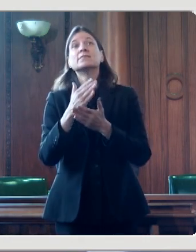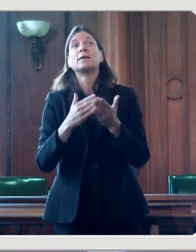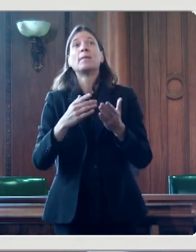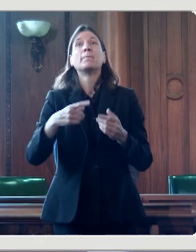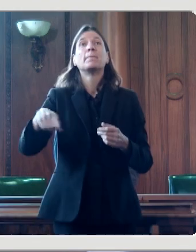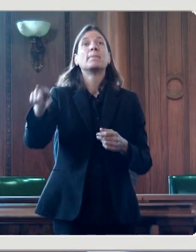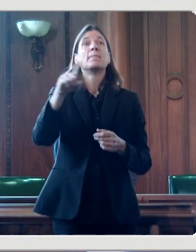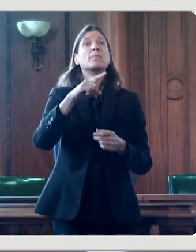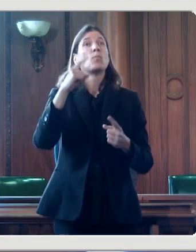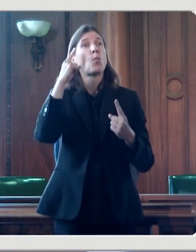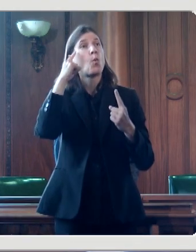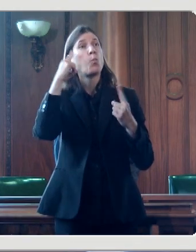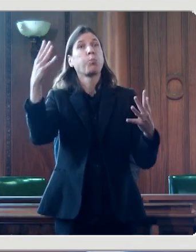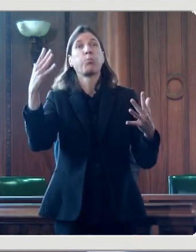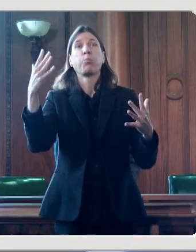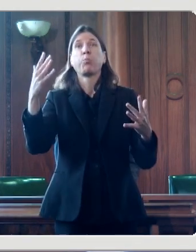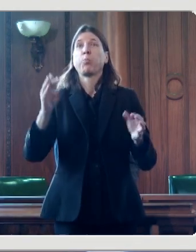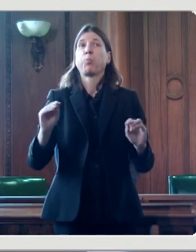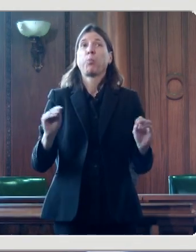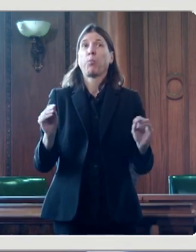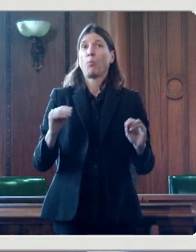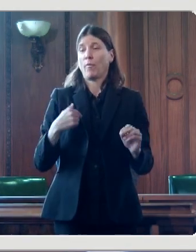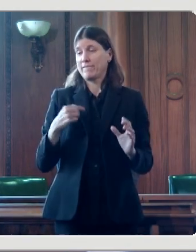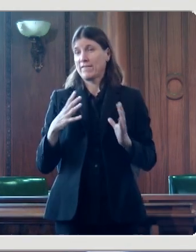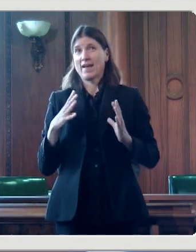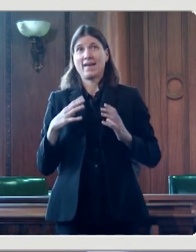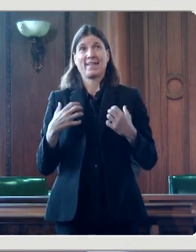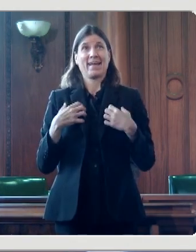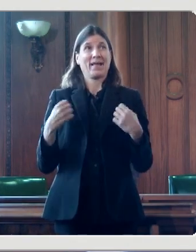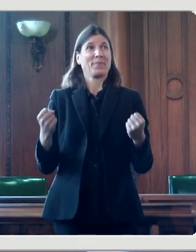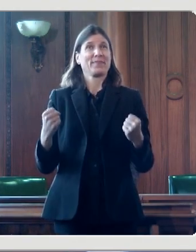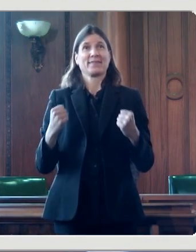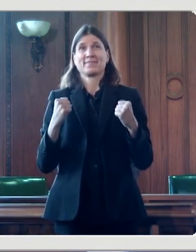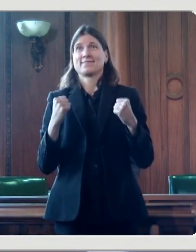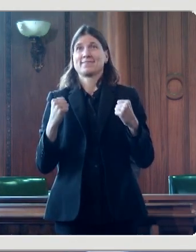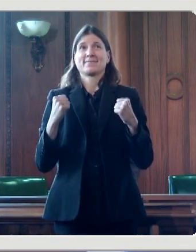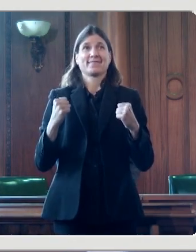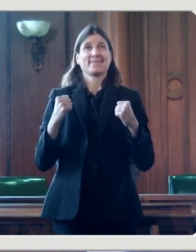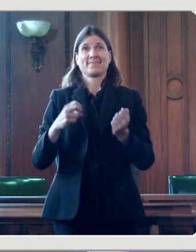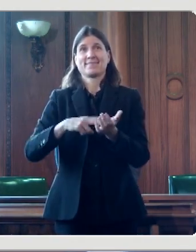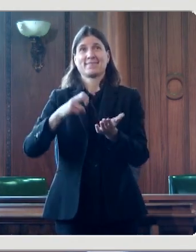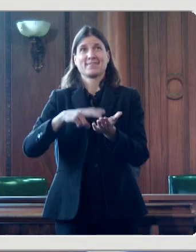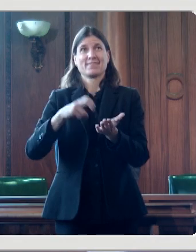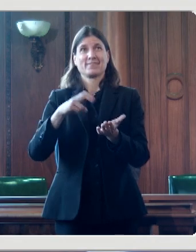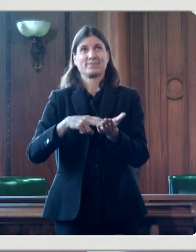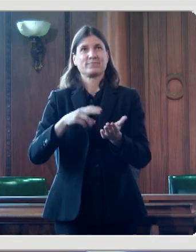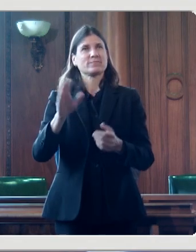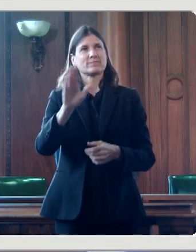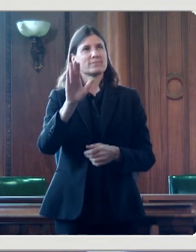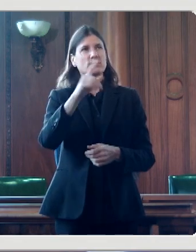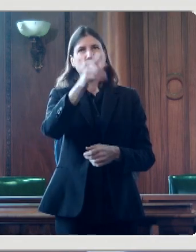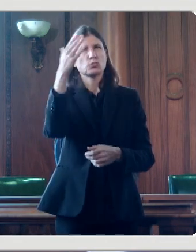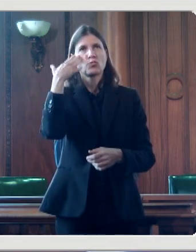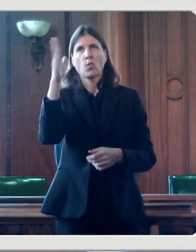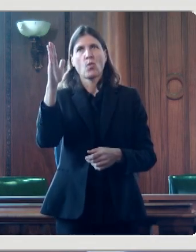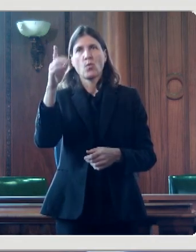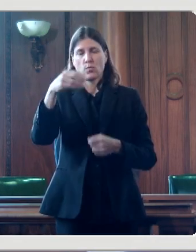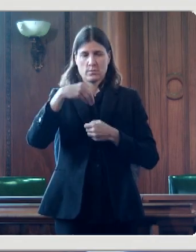try to minimize the risk of those around you by keeping quiet for those 10 days following the